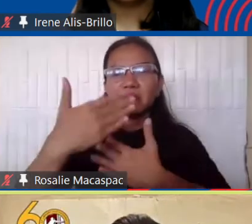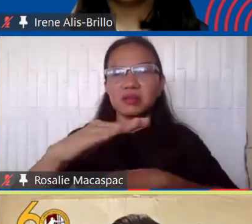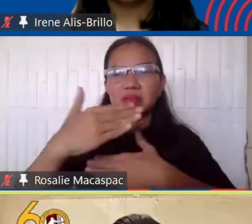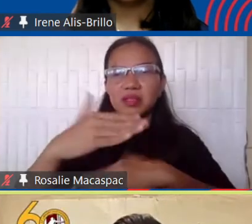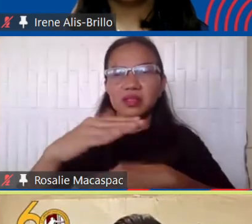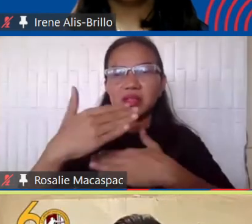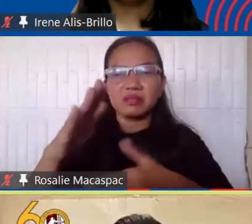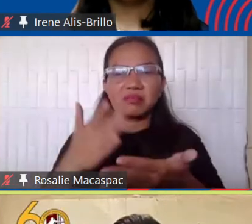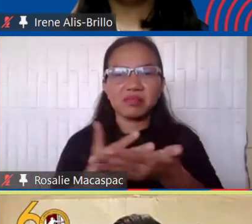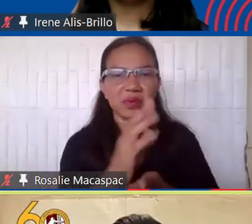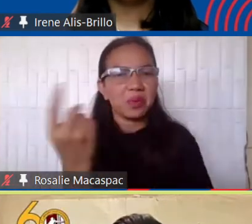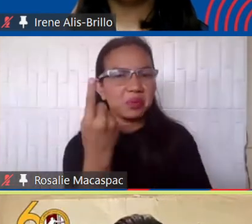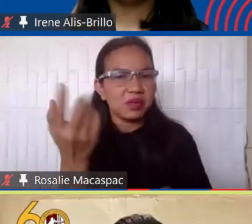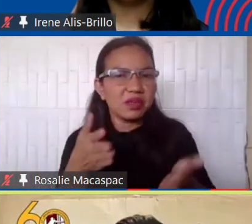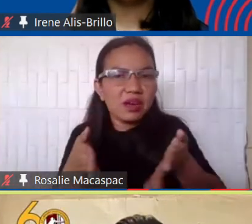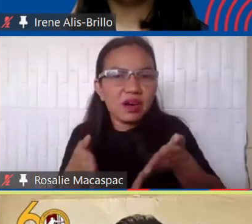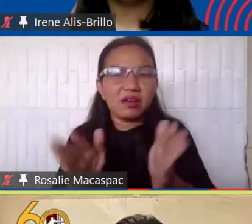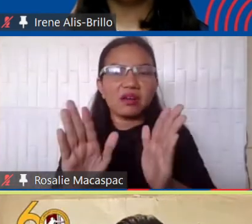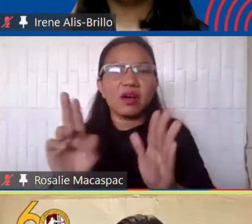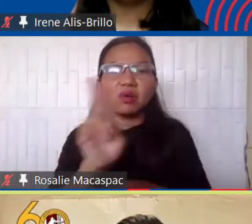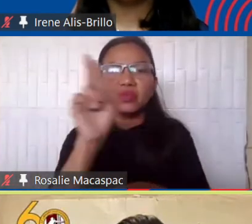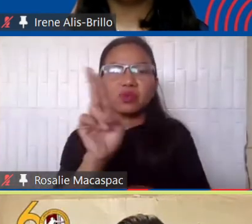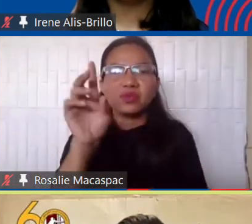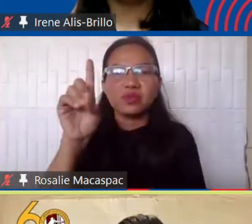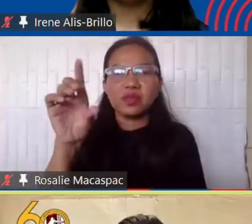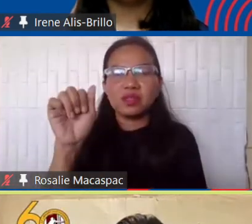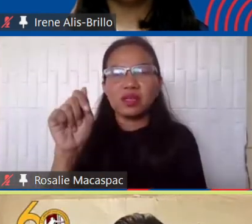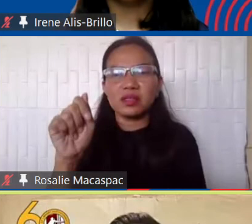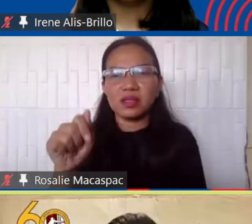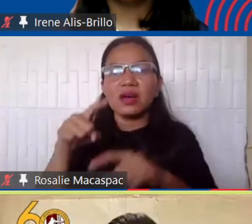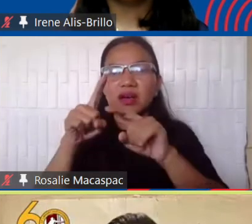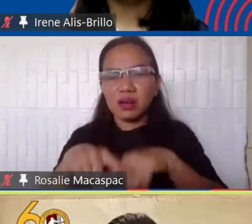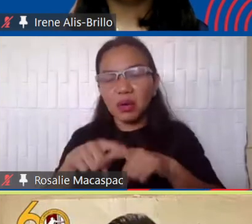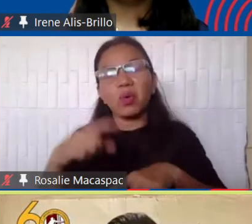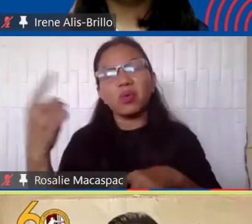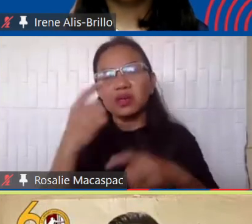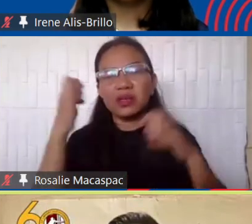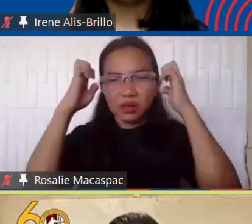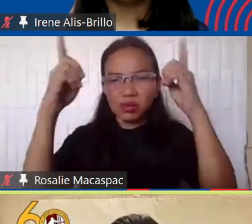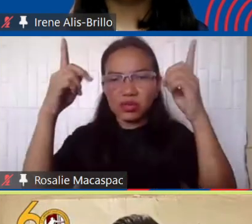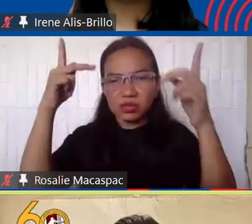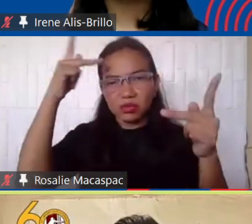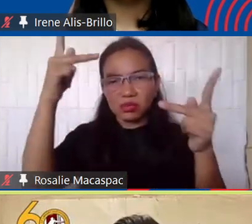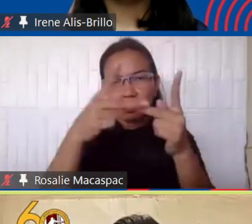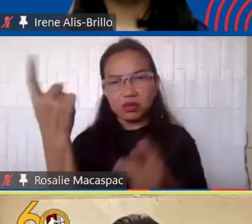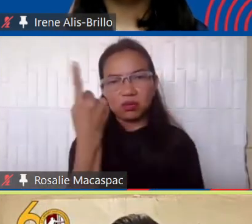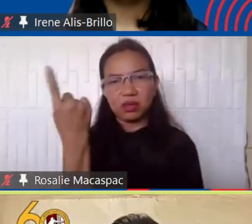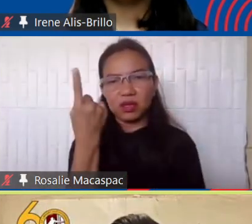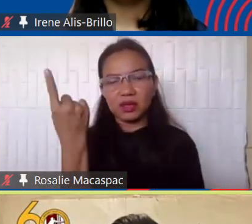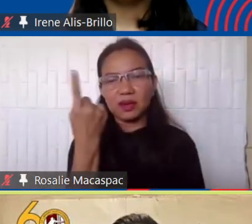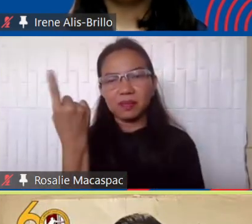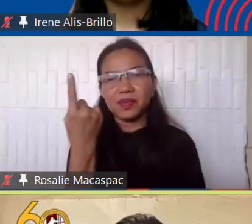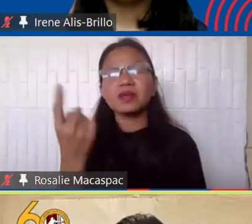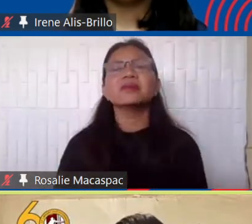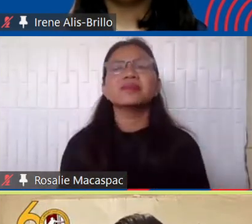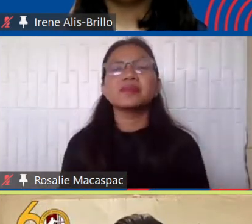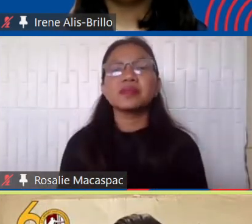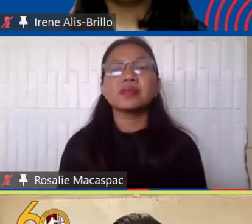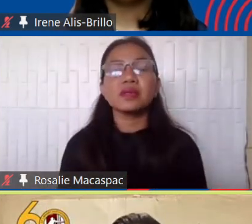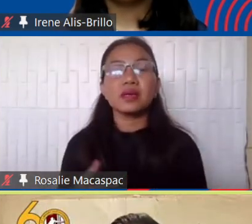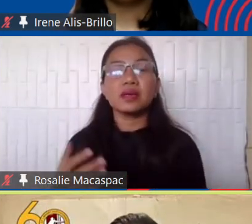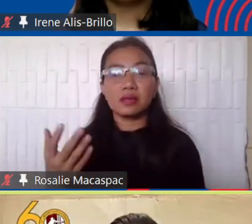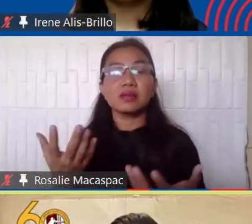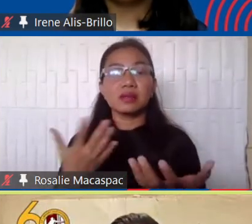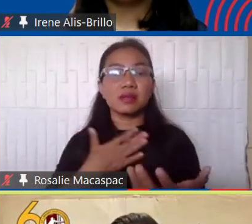they will allow you to use the data as long as you use it for educational purposes. Ayun. And I like the fact that